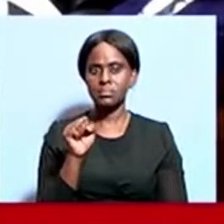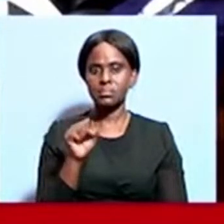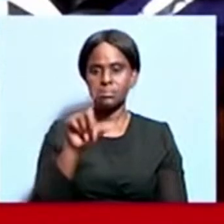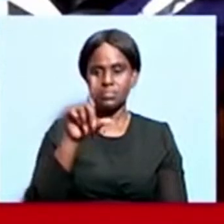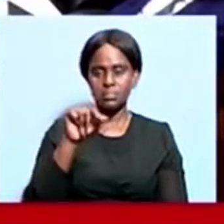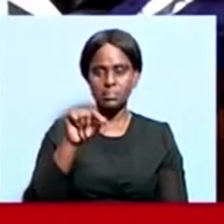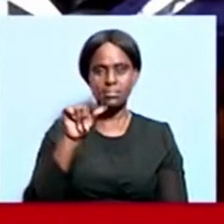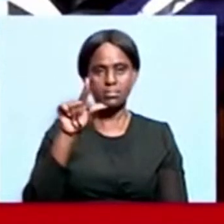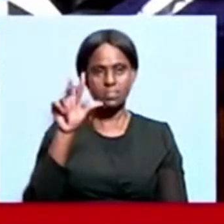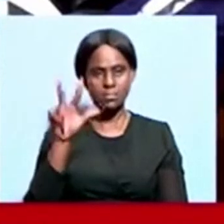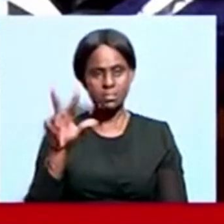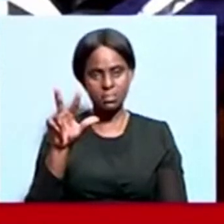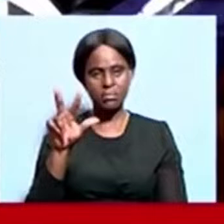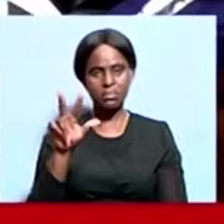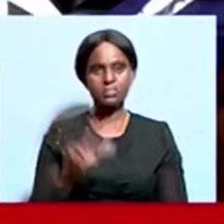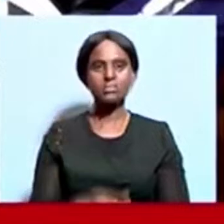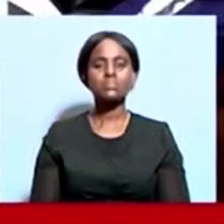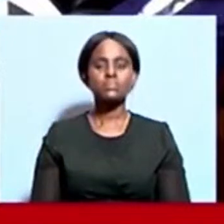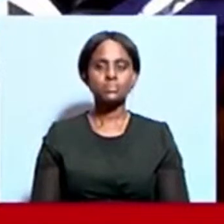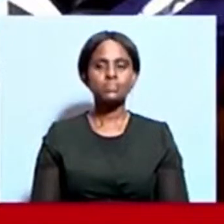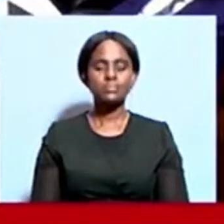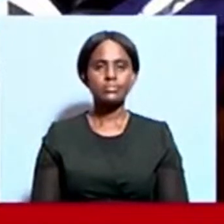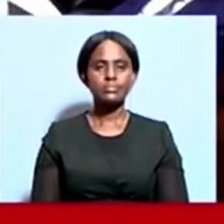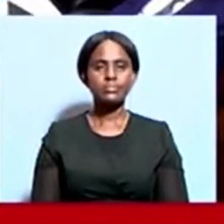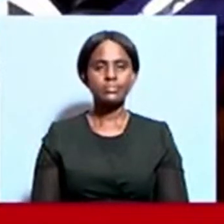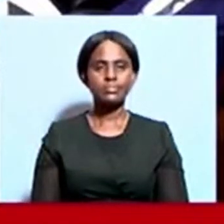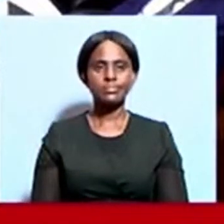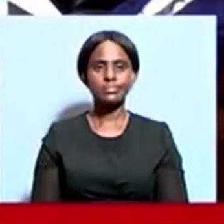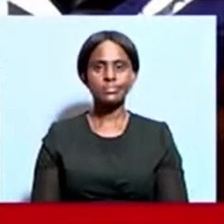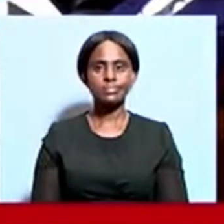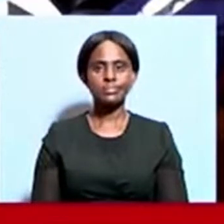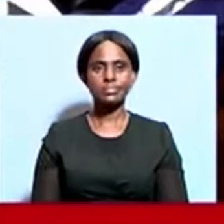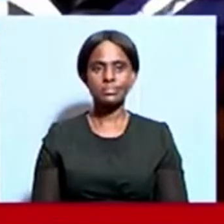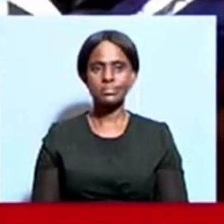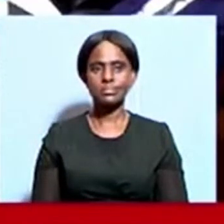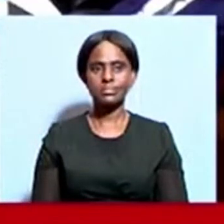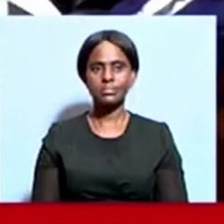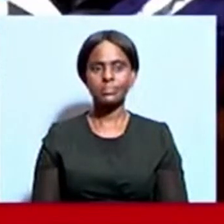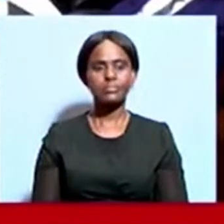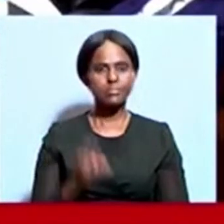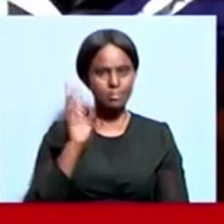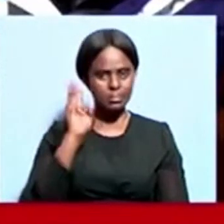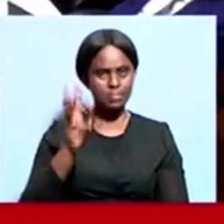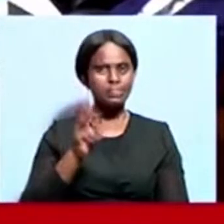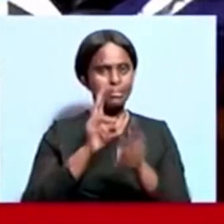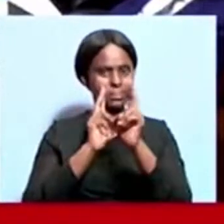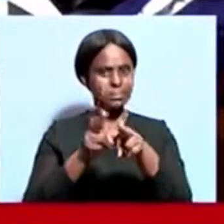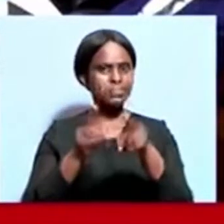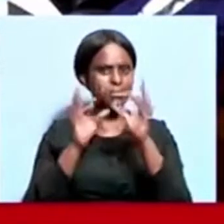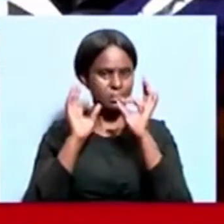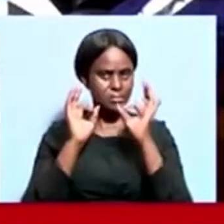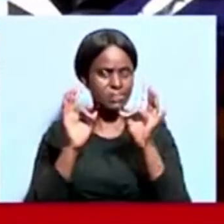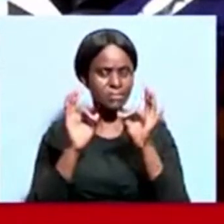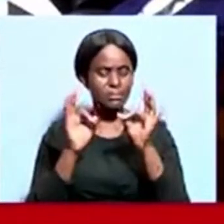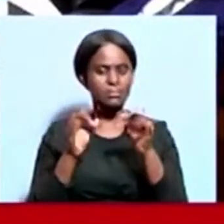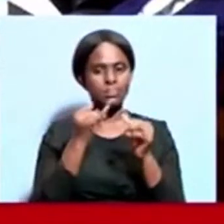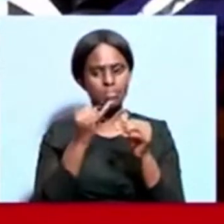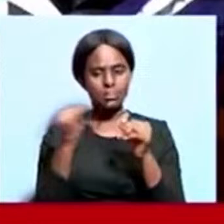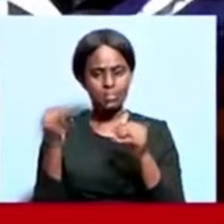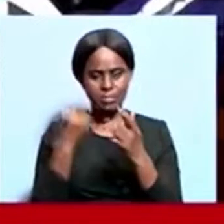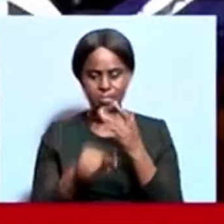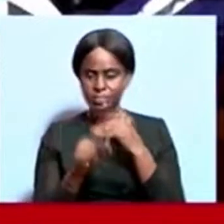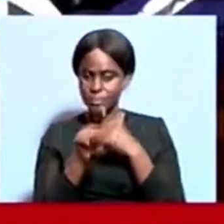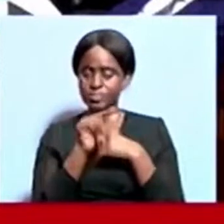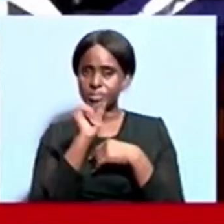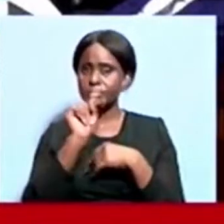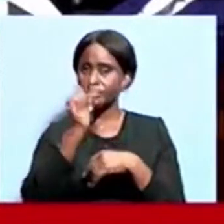2023. Okay. I wanted. You should answer very well. The issue is, this is